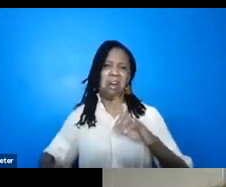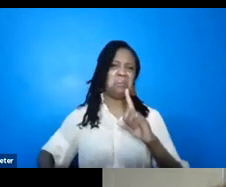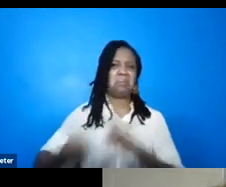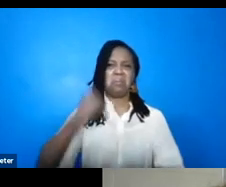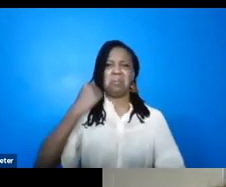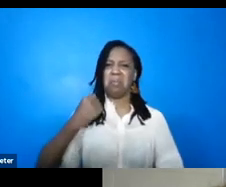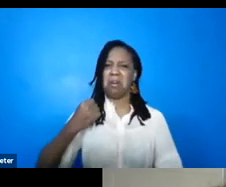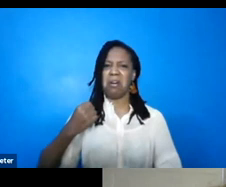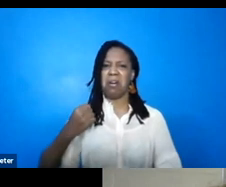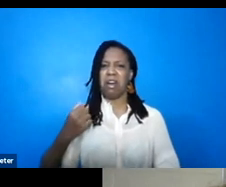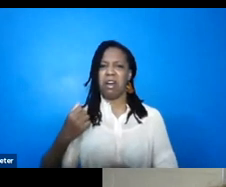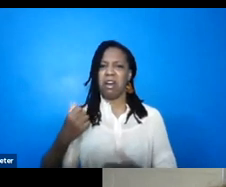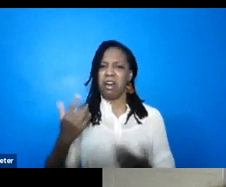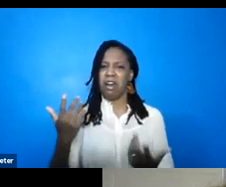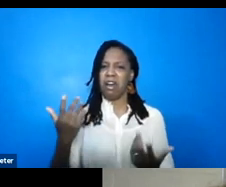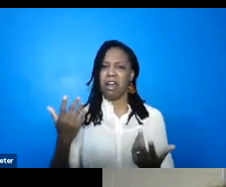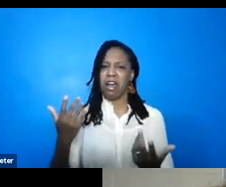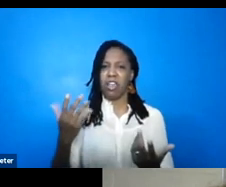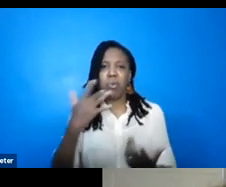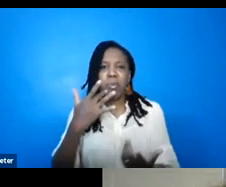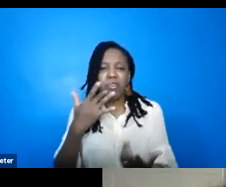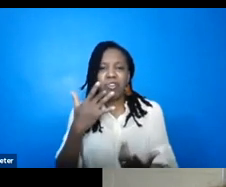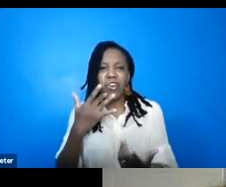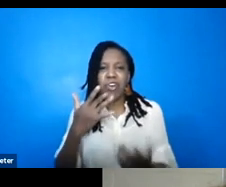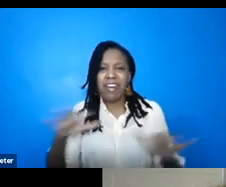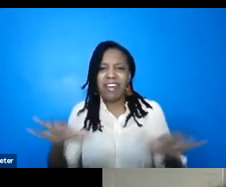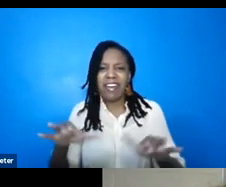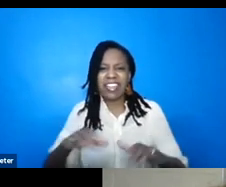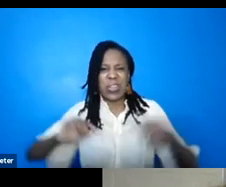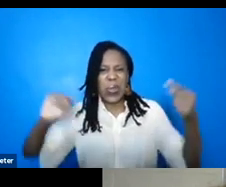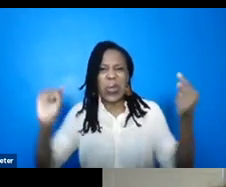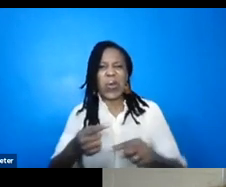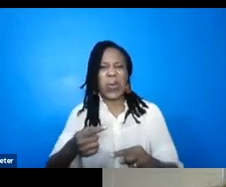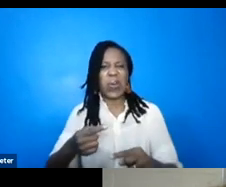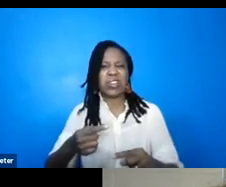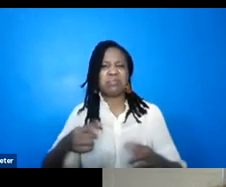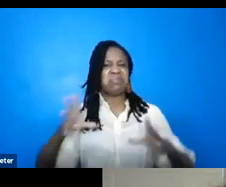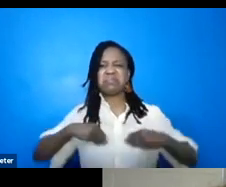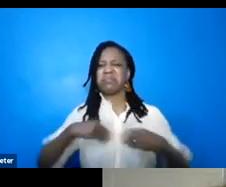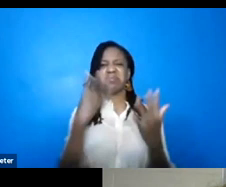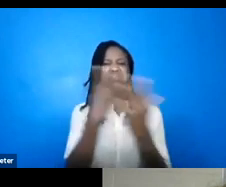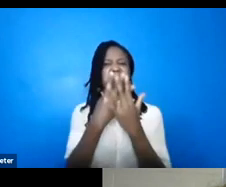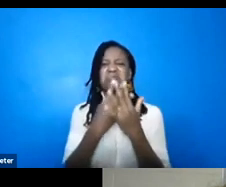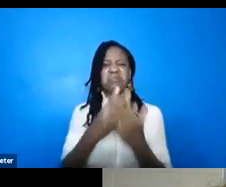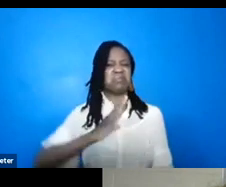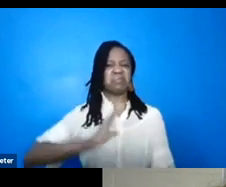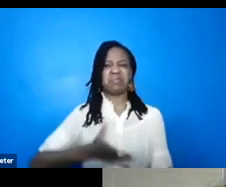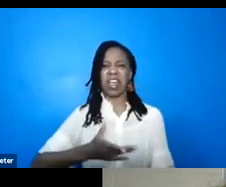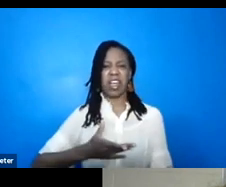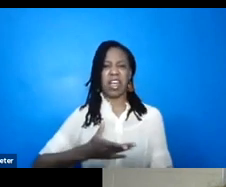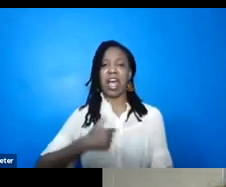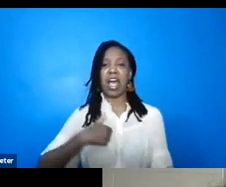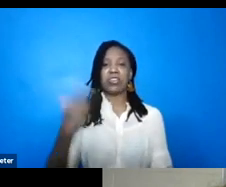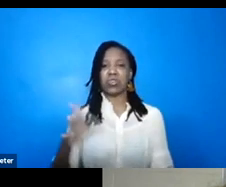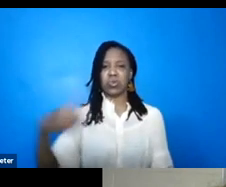that will place you in prison for the rest of your life. That's how serious that false notion of manhood and masculinity can